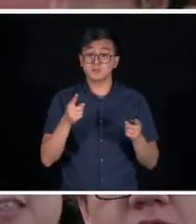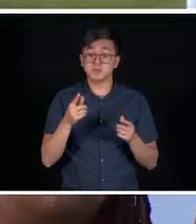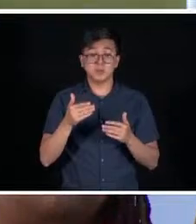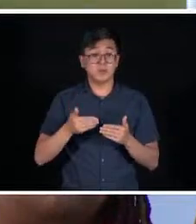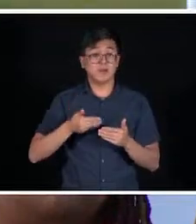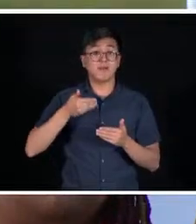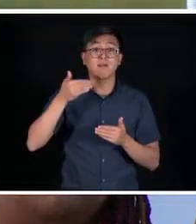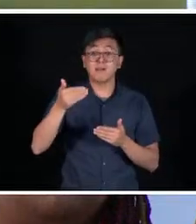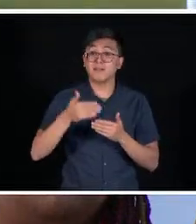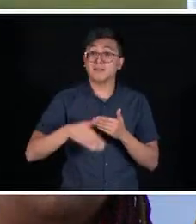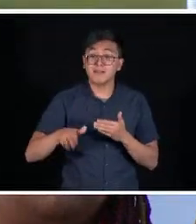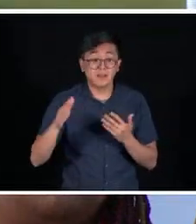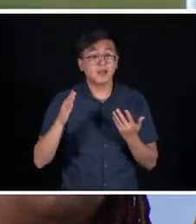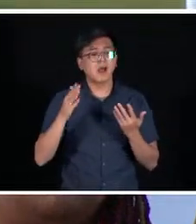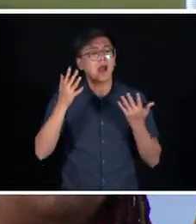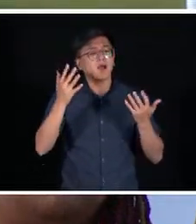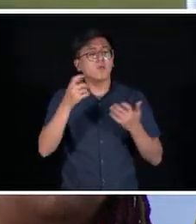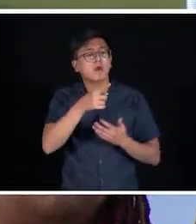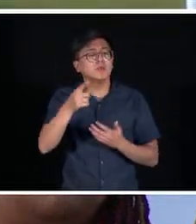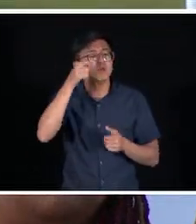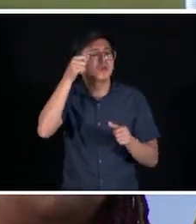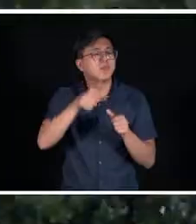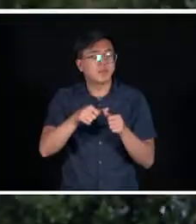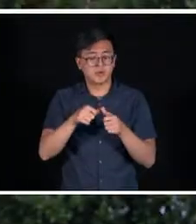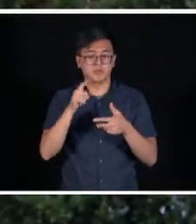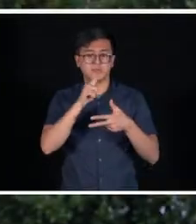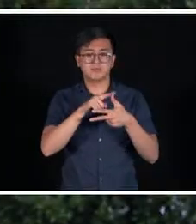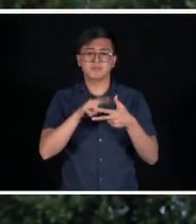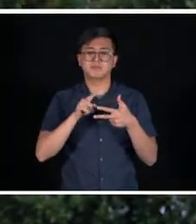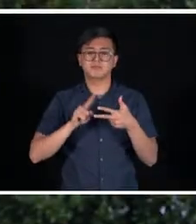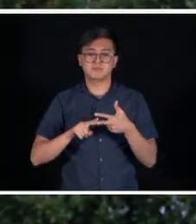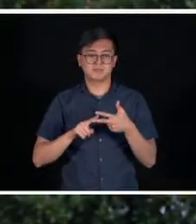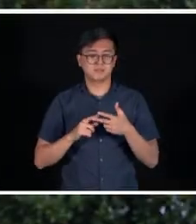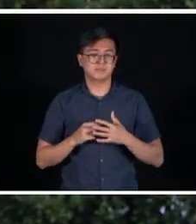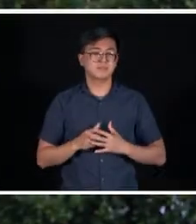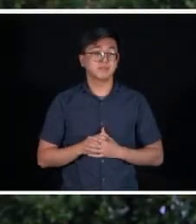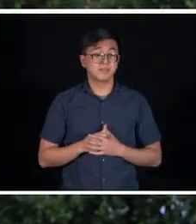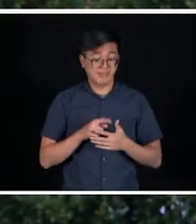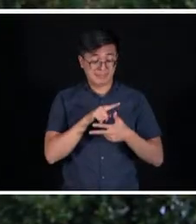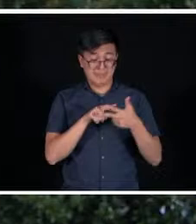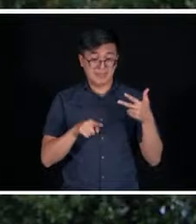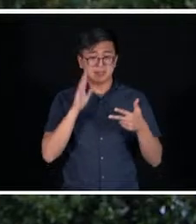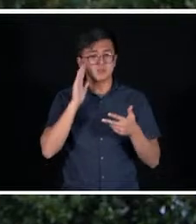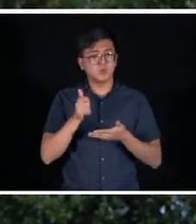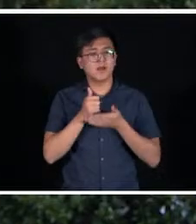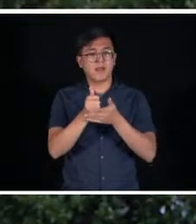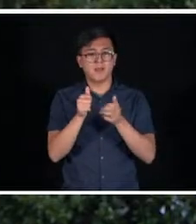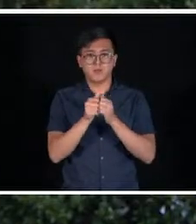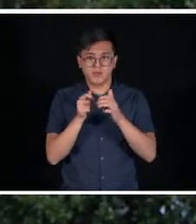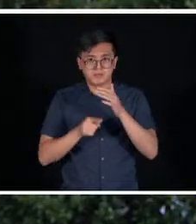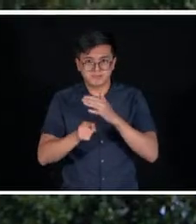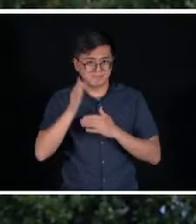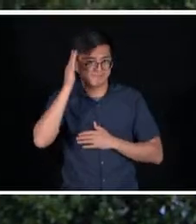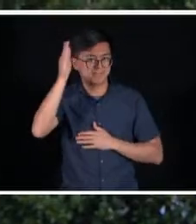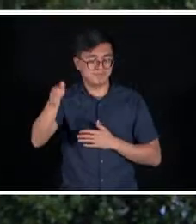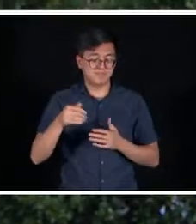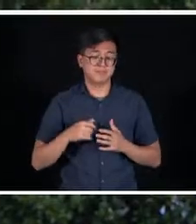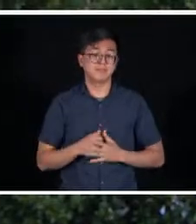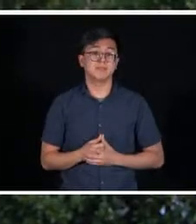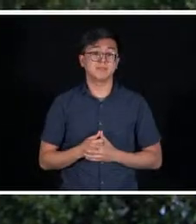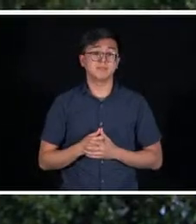chapter, I want you to remember three essential elements that will guide you through your journey: